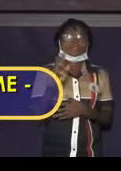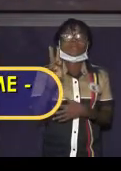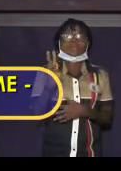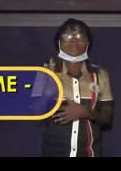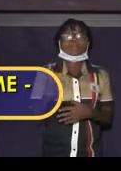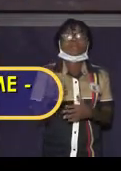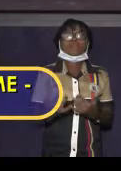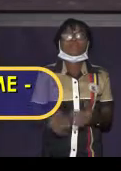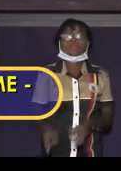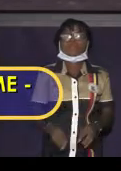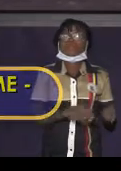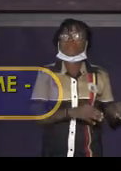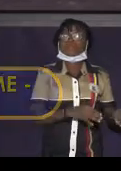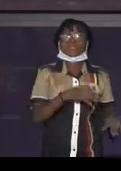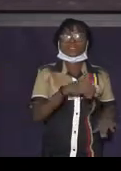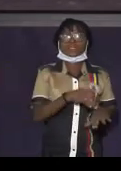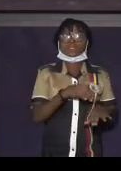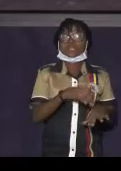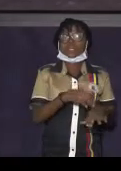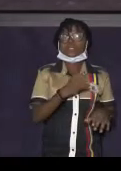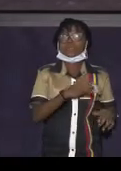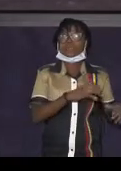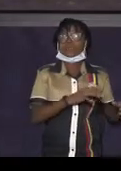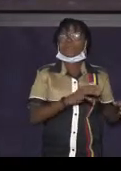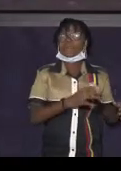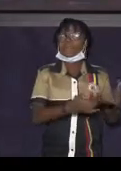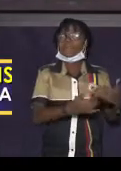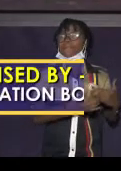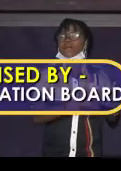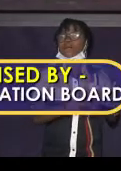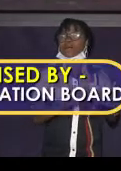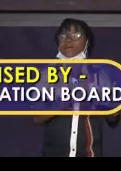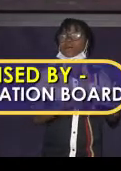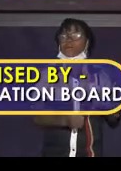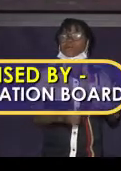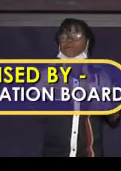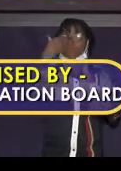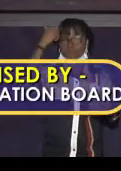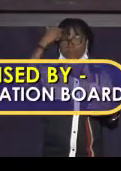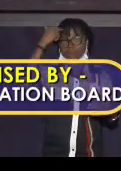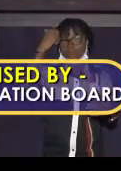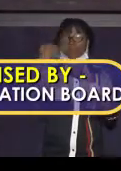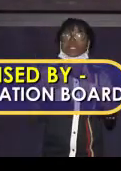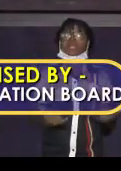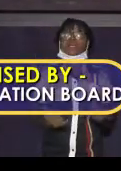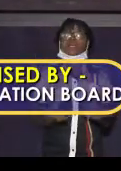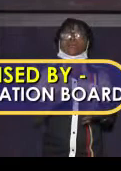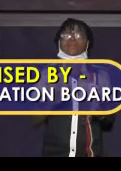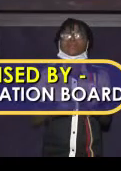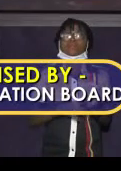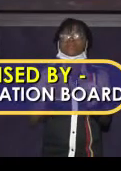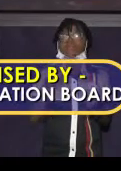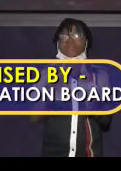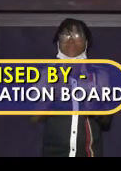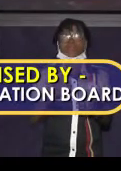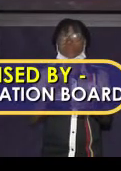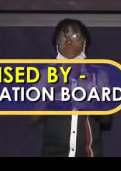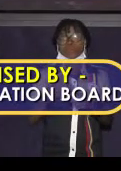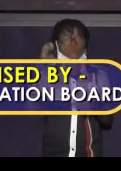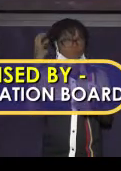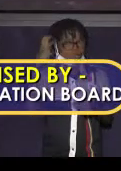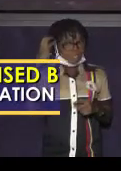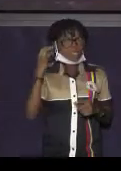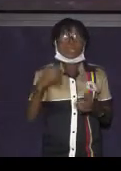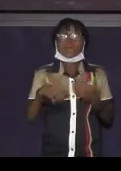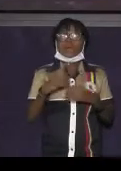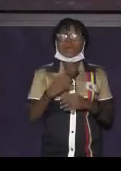Okay, so put this at the back of your mind. We will need it in the substitution problem. Now, this is probably where you've heard about